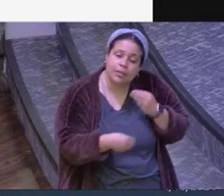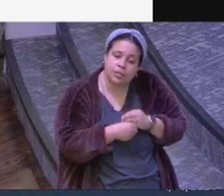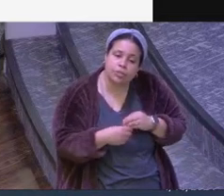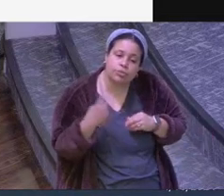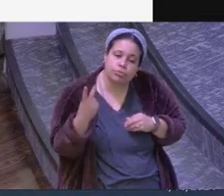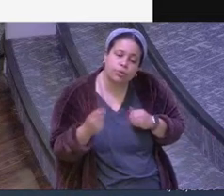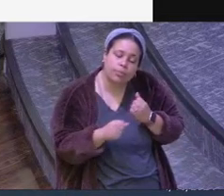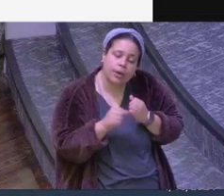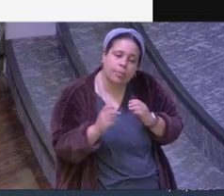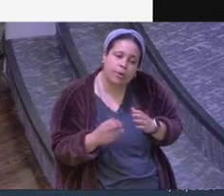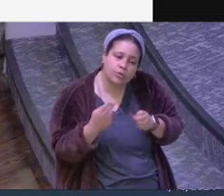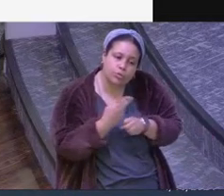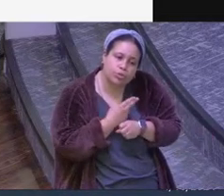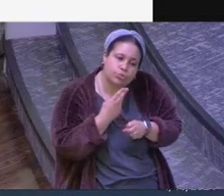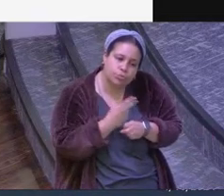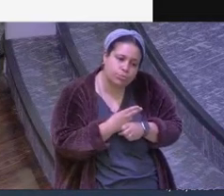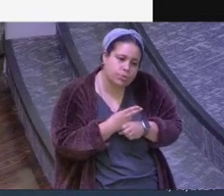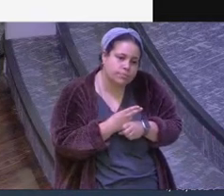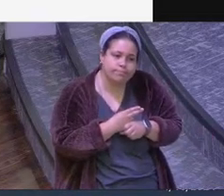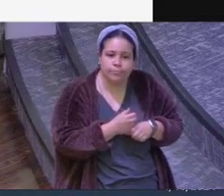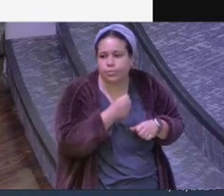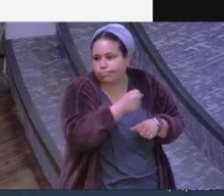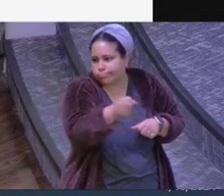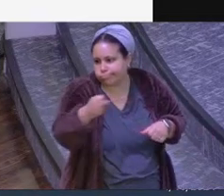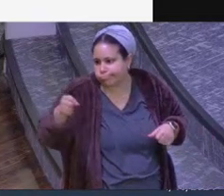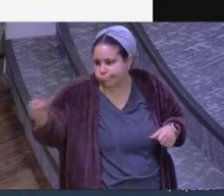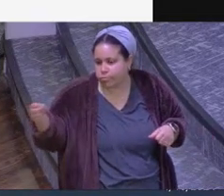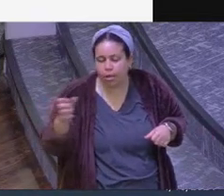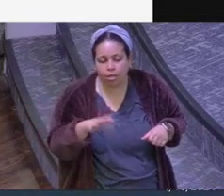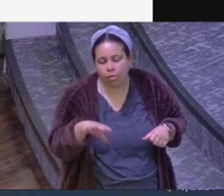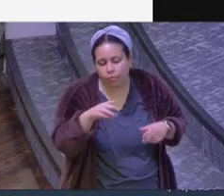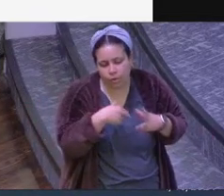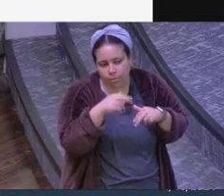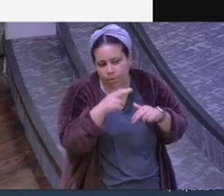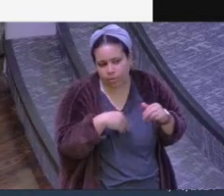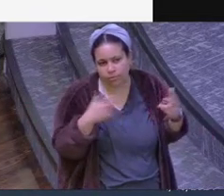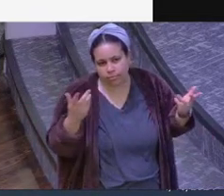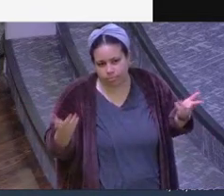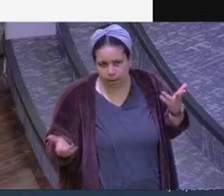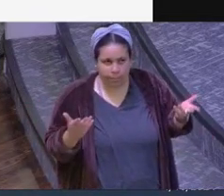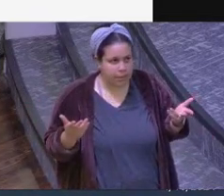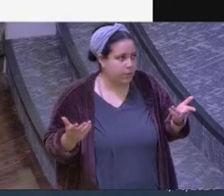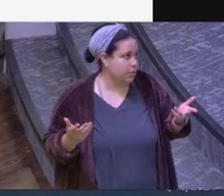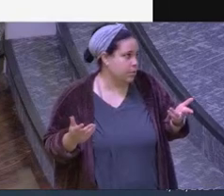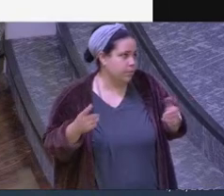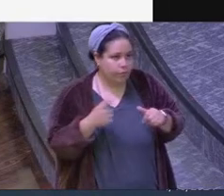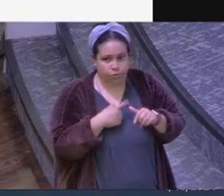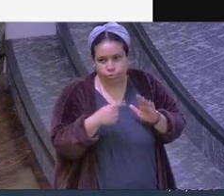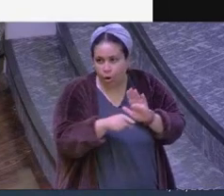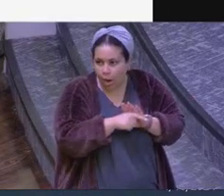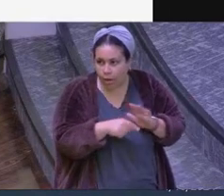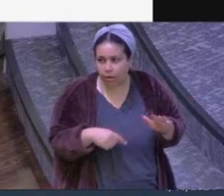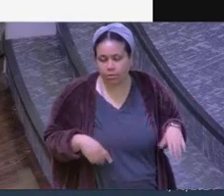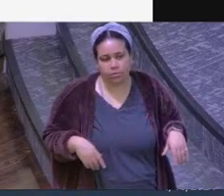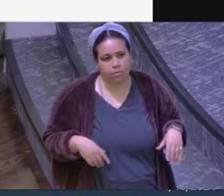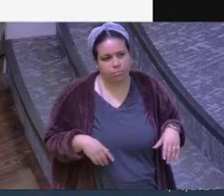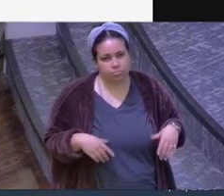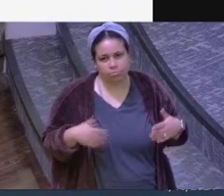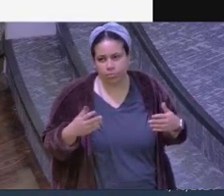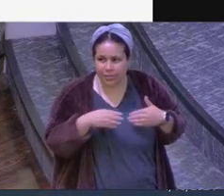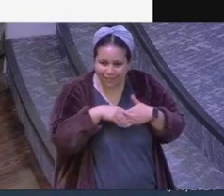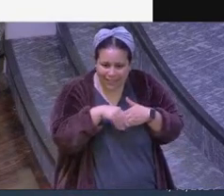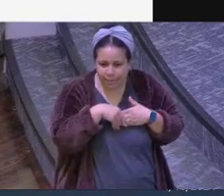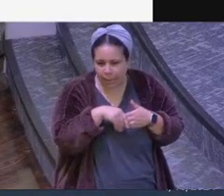just use somewhere in the building. So, and not necessarily, it may end up being first grade, but they just felt like they wanted the